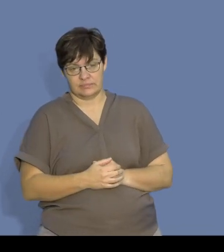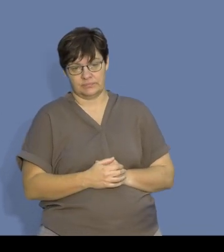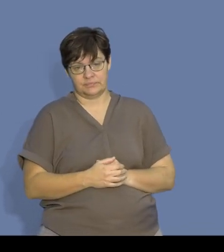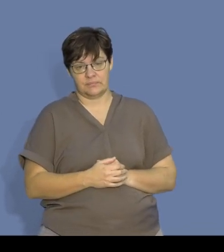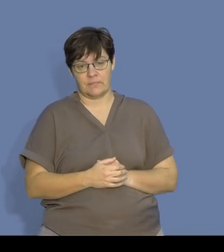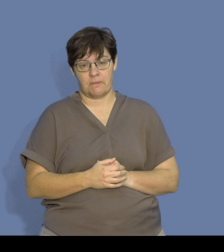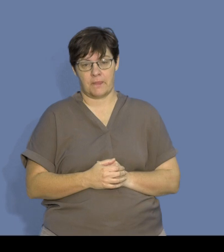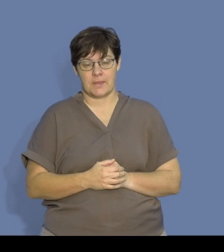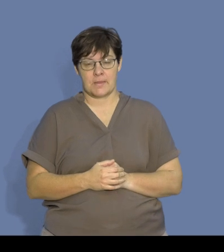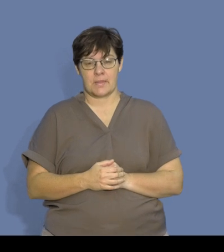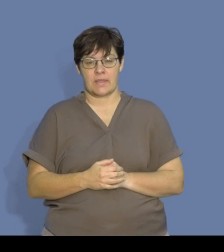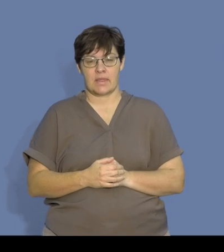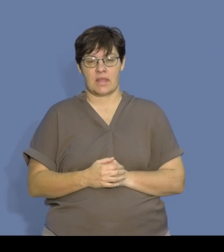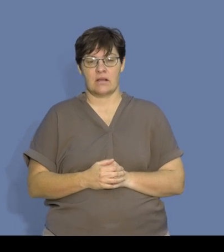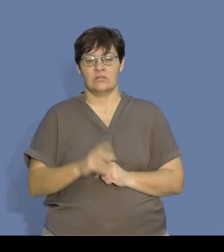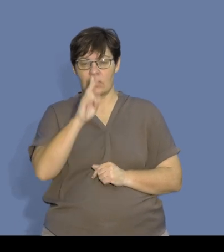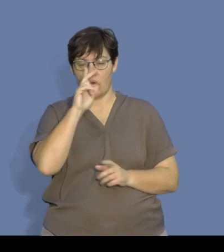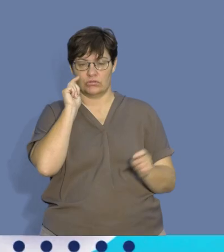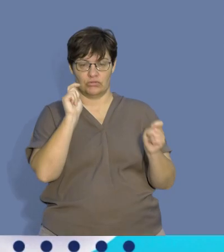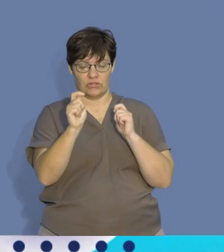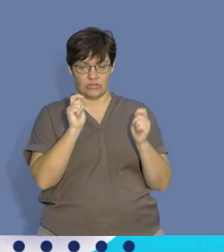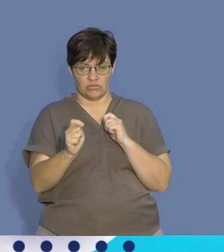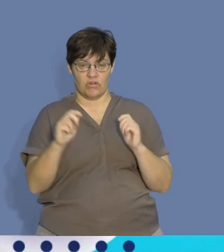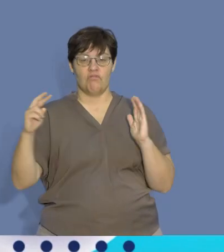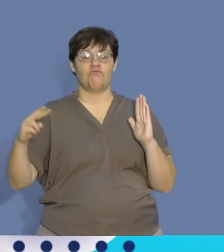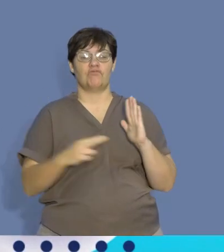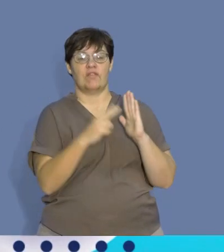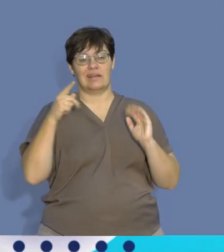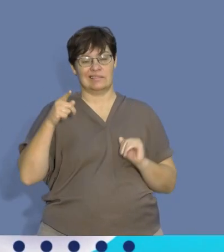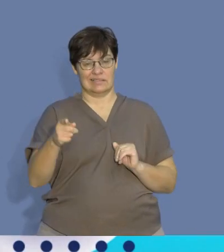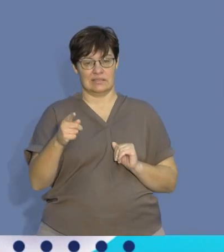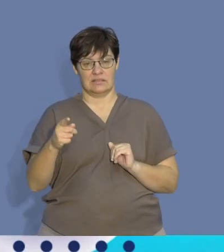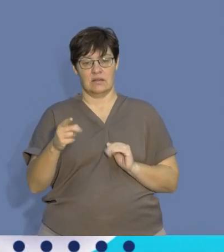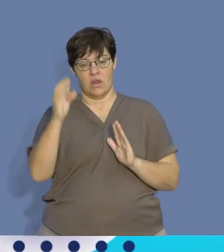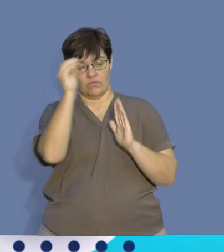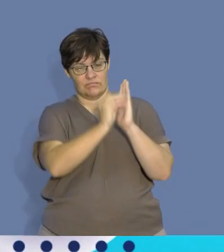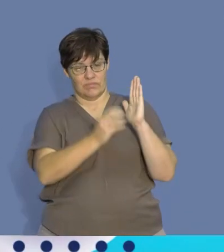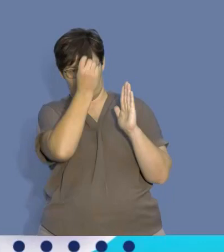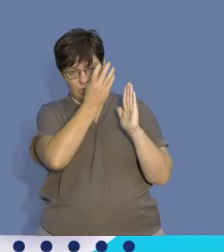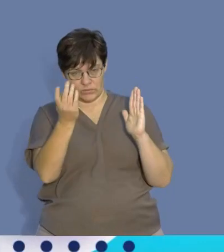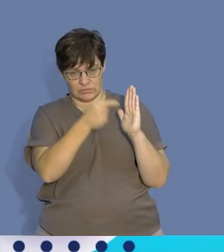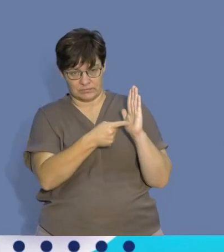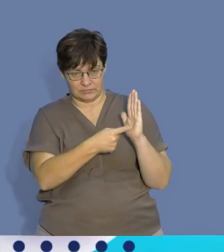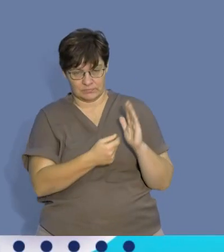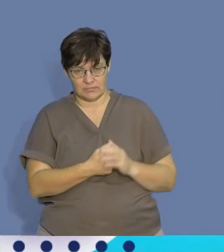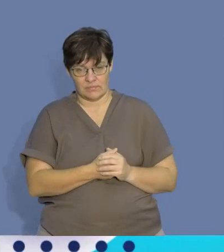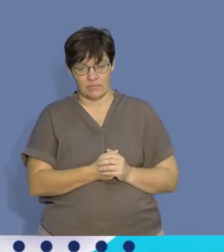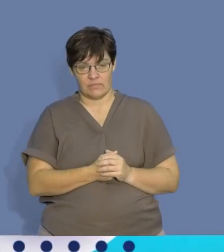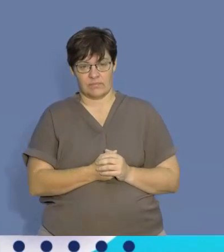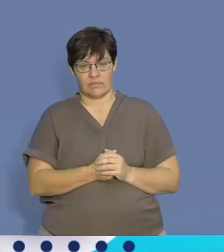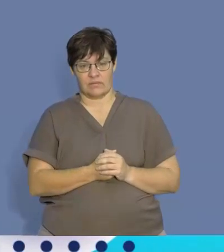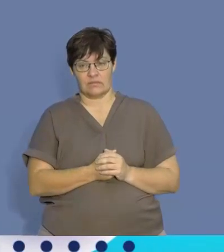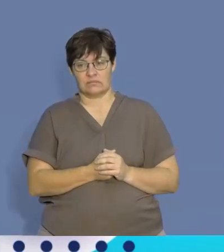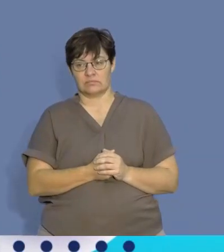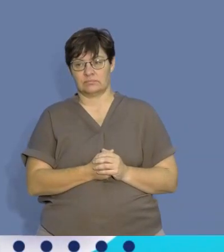1,300,000. Okay, so clearly we can see that the changes are reflected in the note, the capital